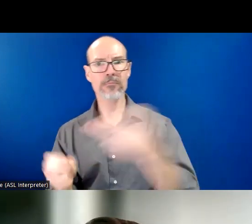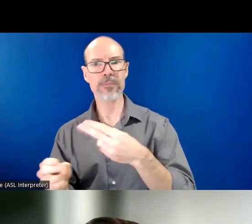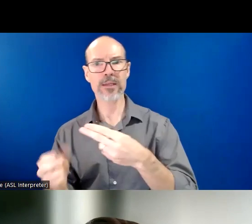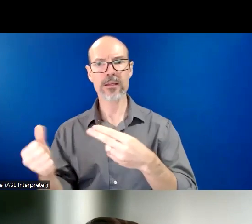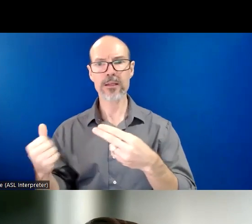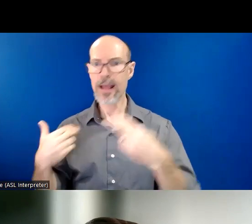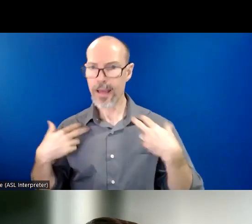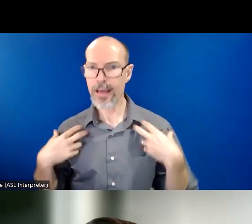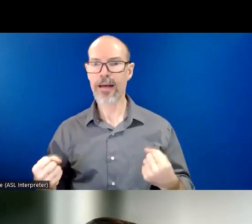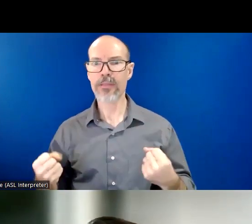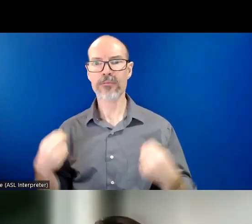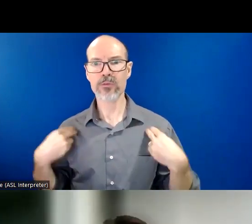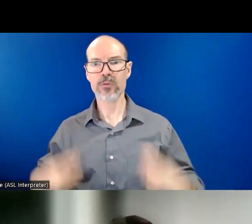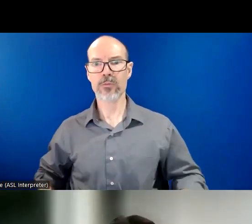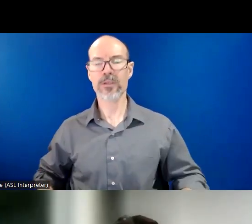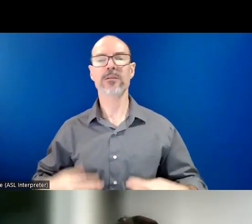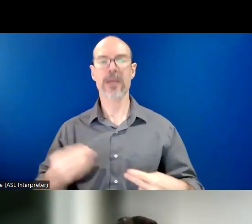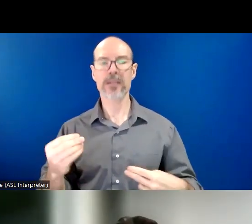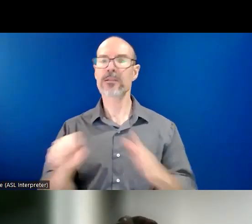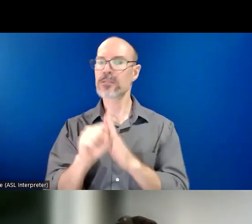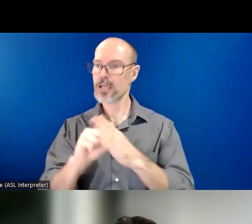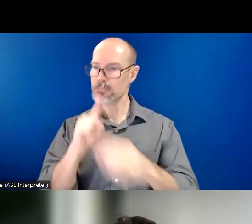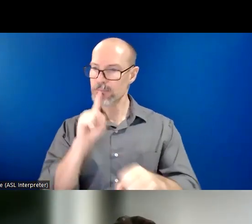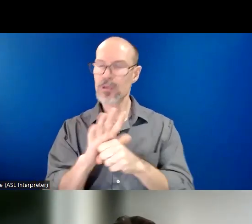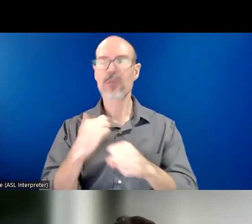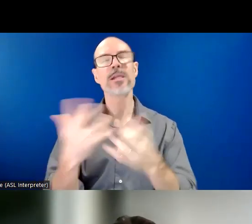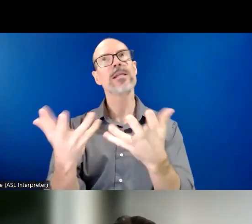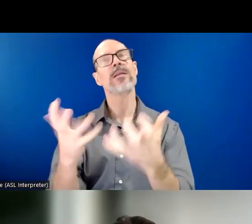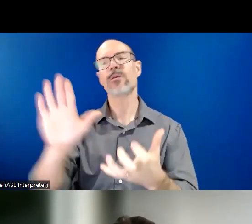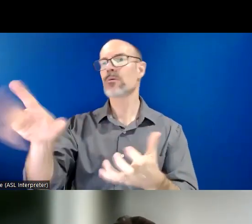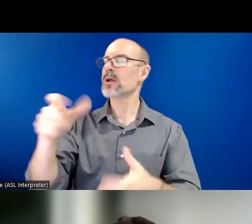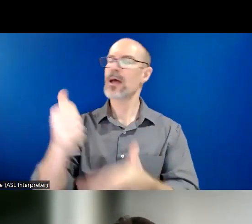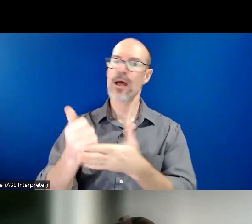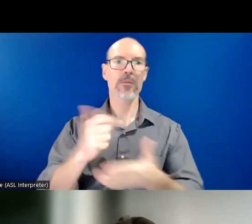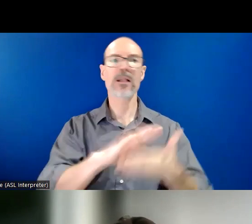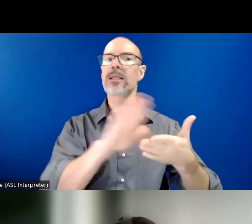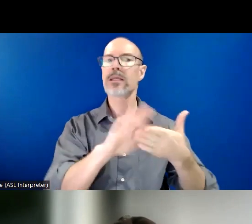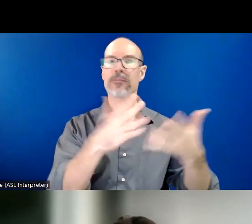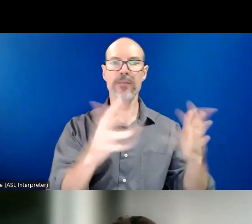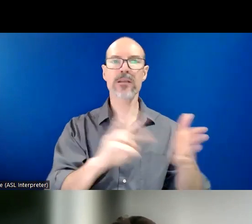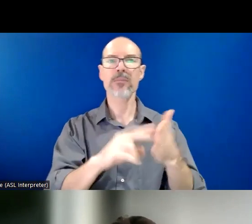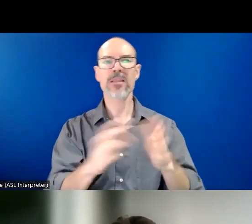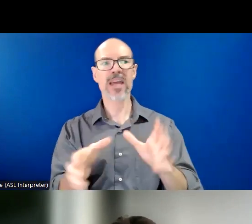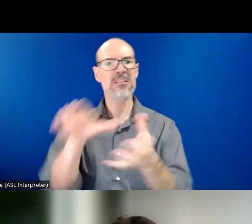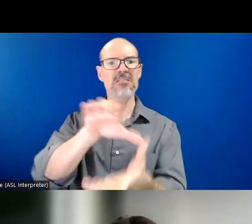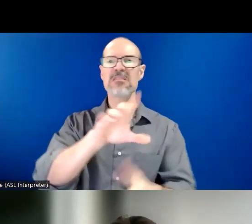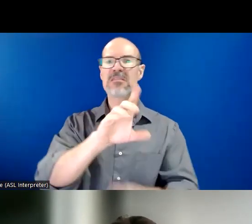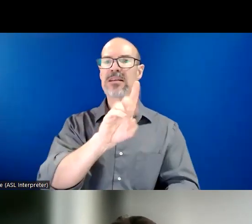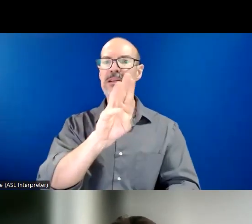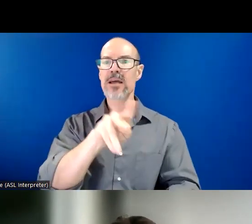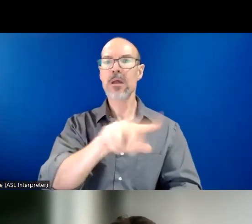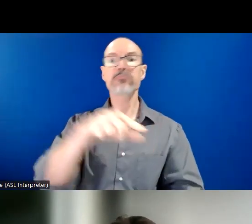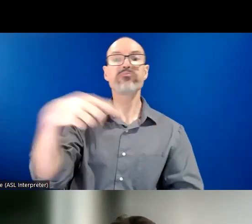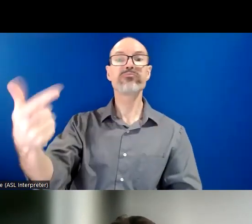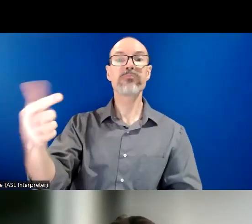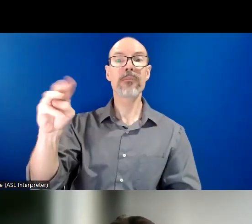to which the state is committed, and we desperately need your help. When the cleanup is over, the dump will be Mass DEP's responsibility,